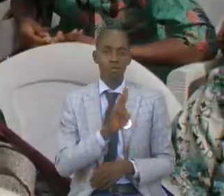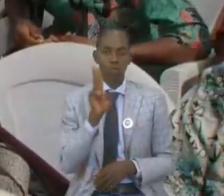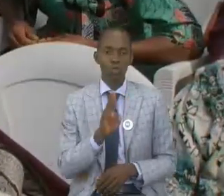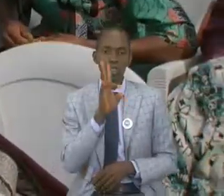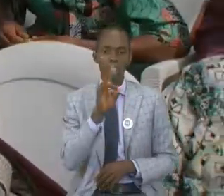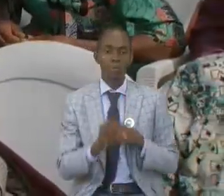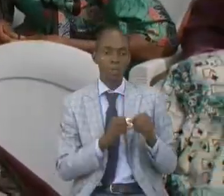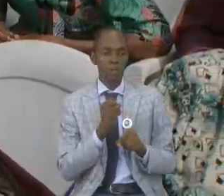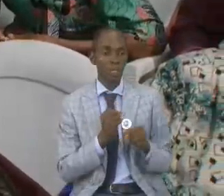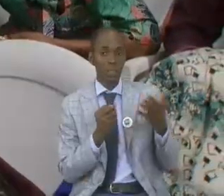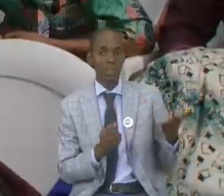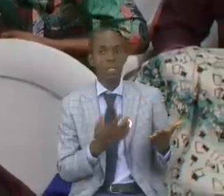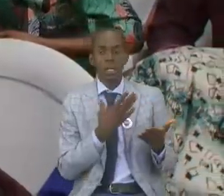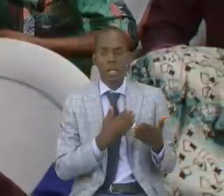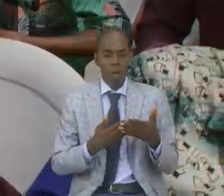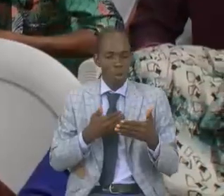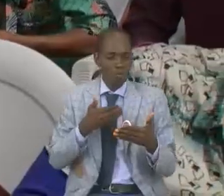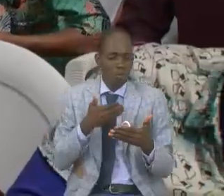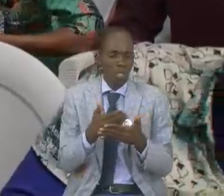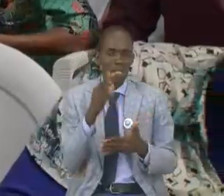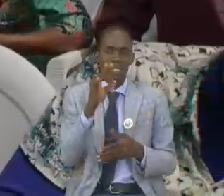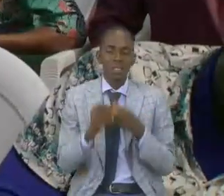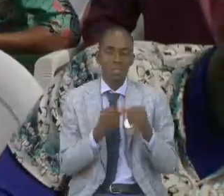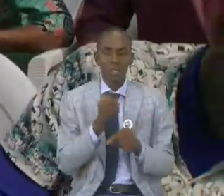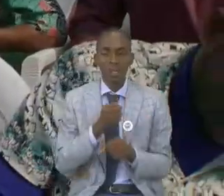it's about 90 now,